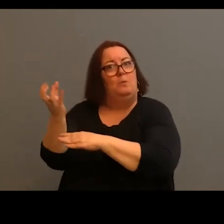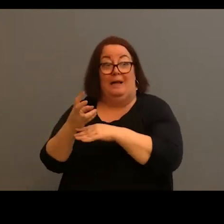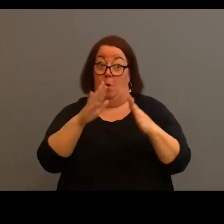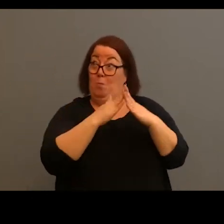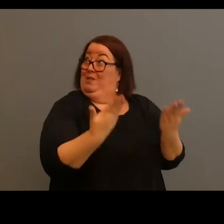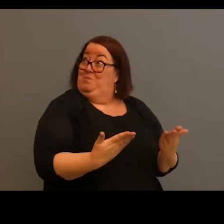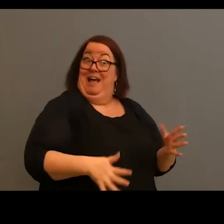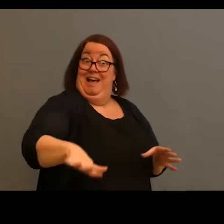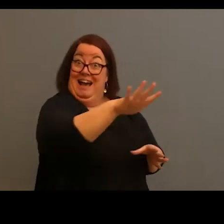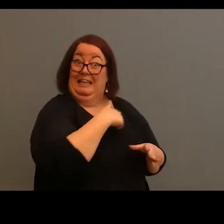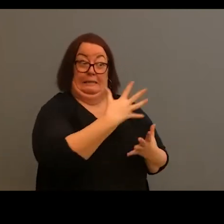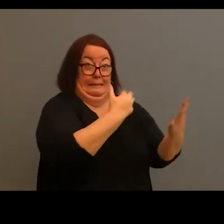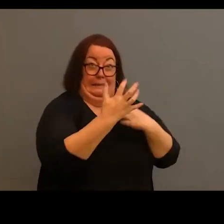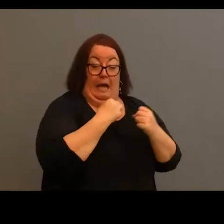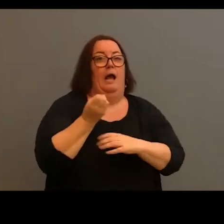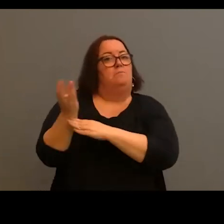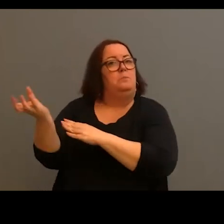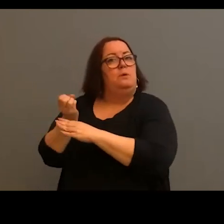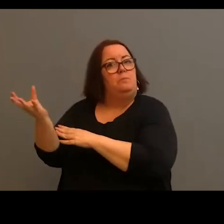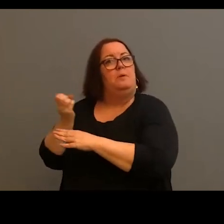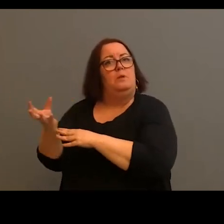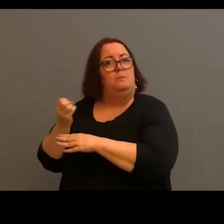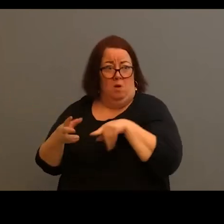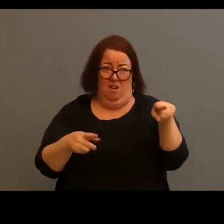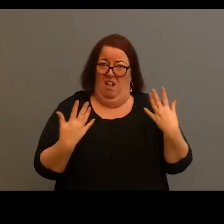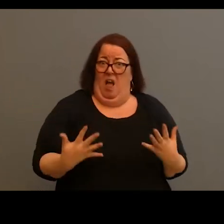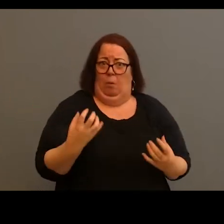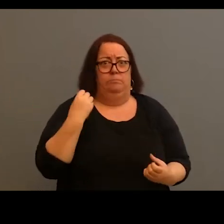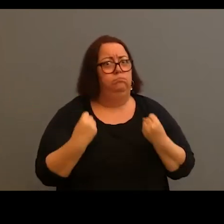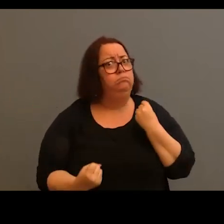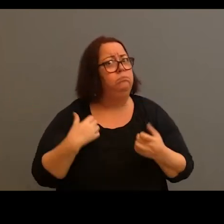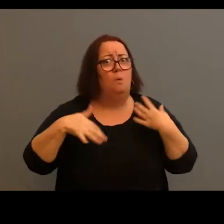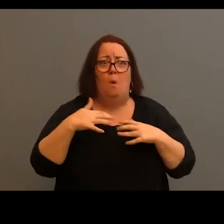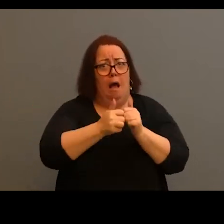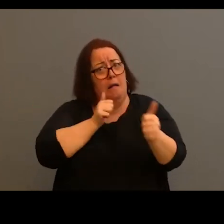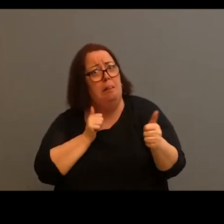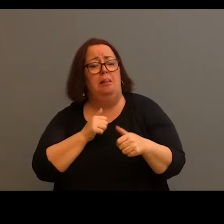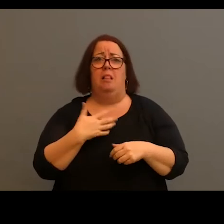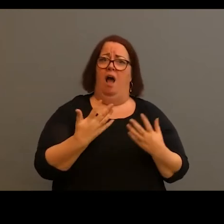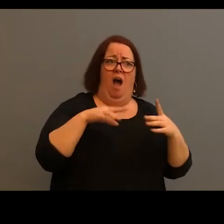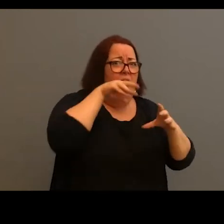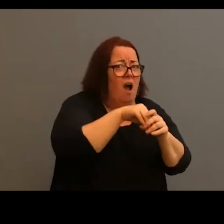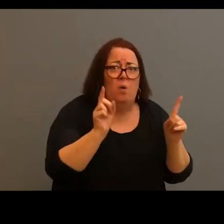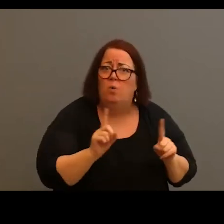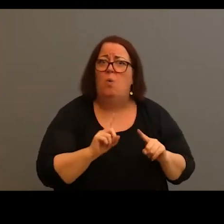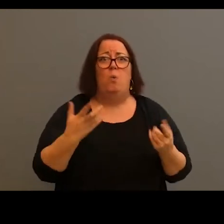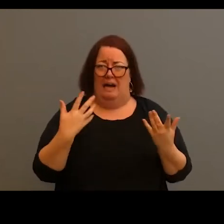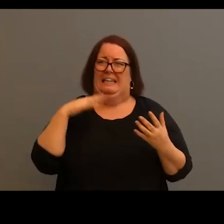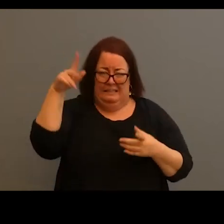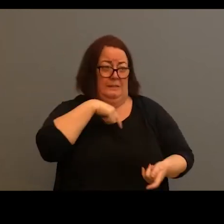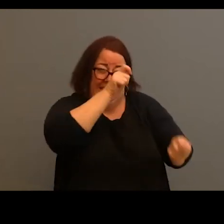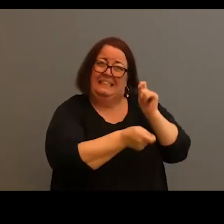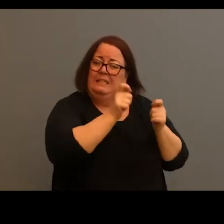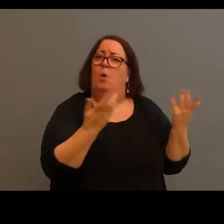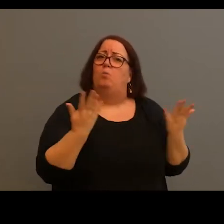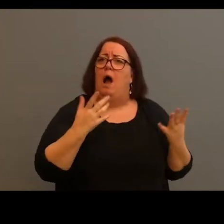hard too, because measuring accessibility is really difficult, not just in terms of the practicality of